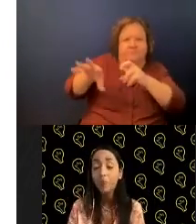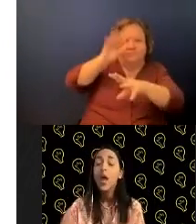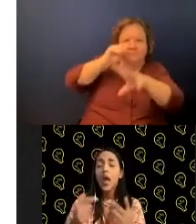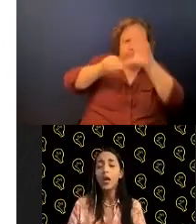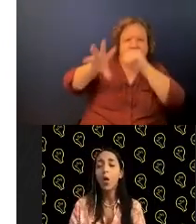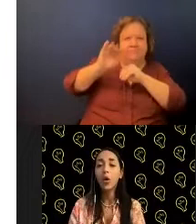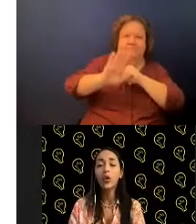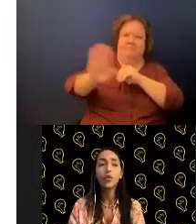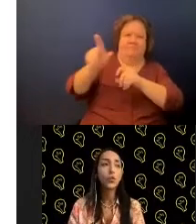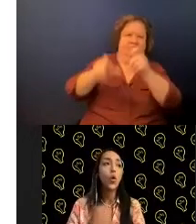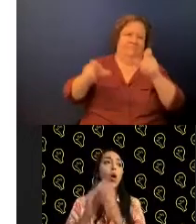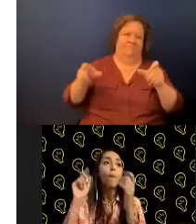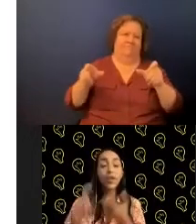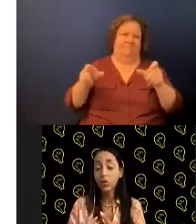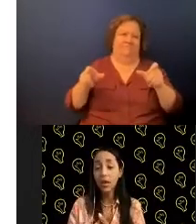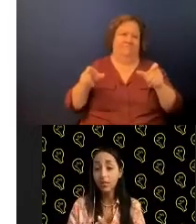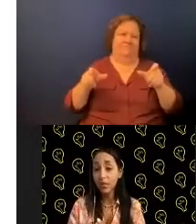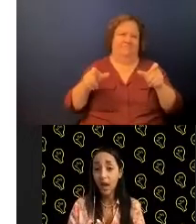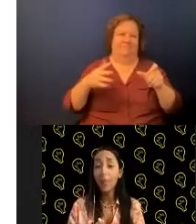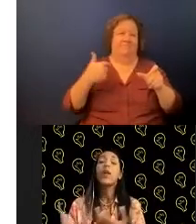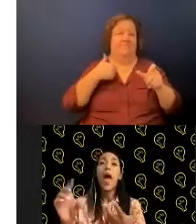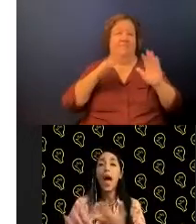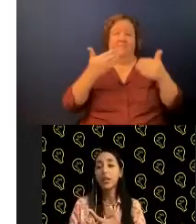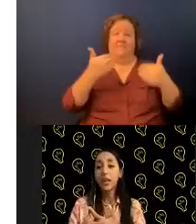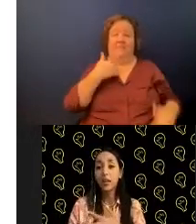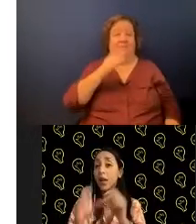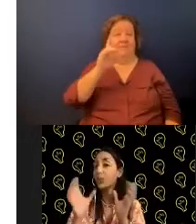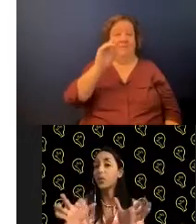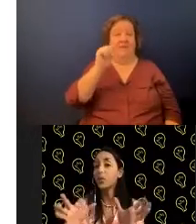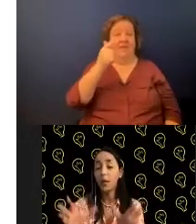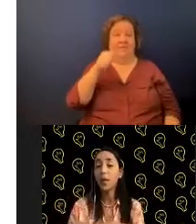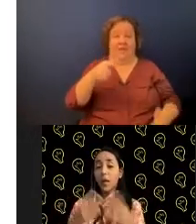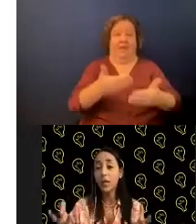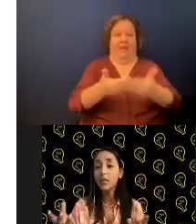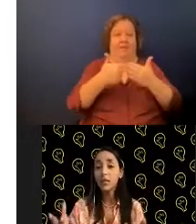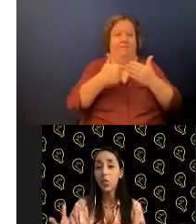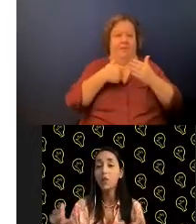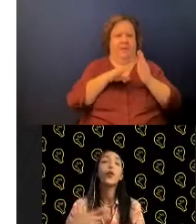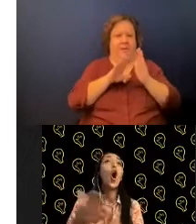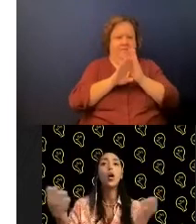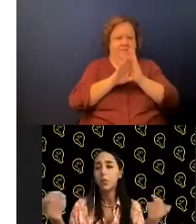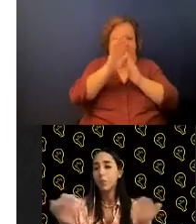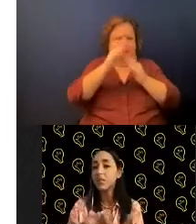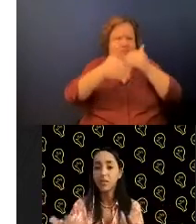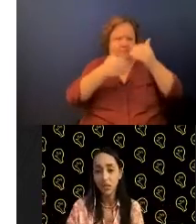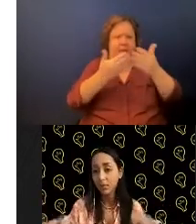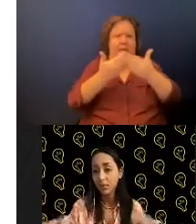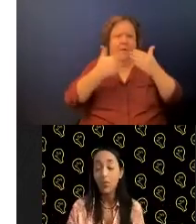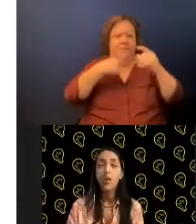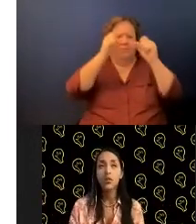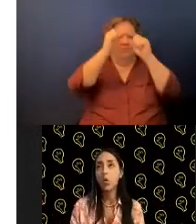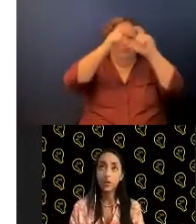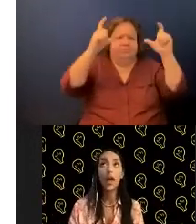studio in order to visualize data, analyze it in real time in an easy way for all of the Beast Nation